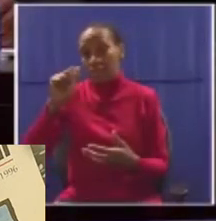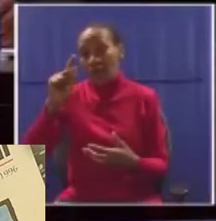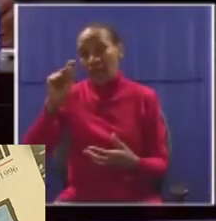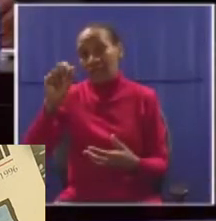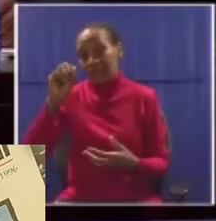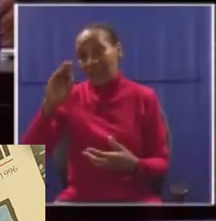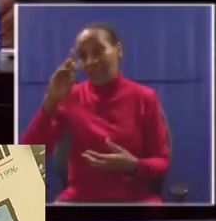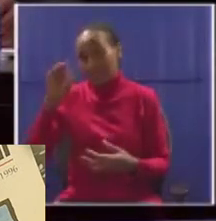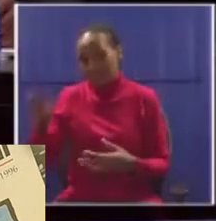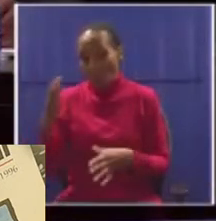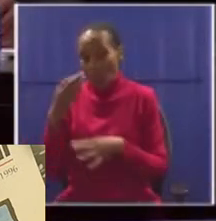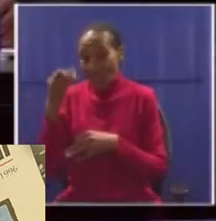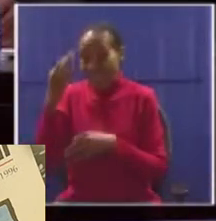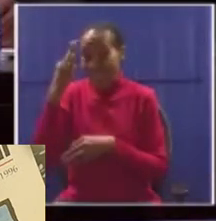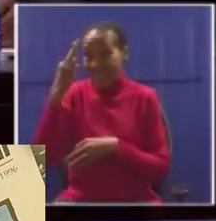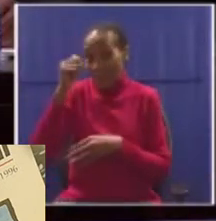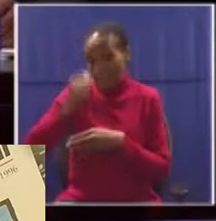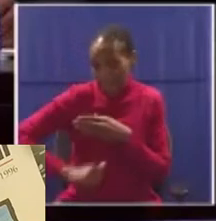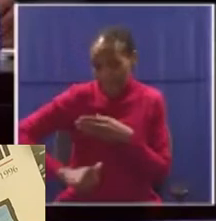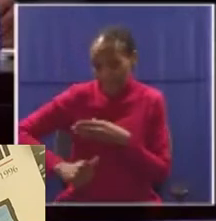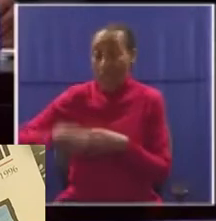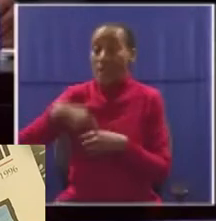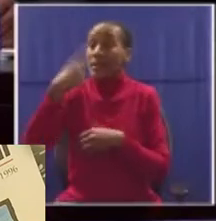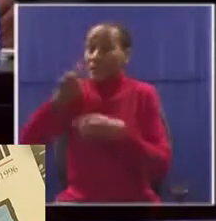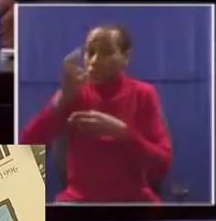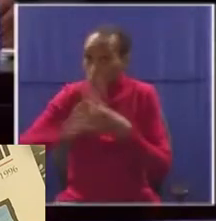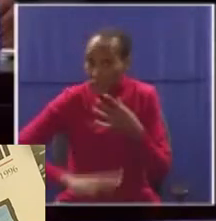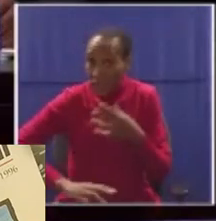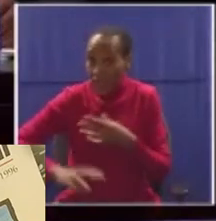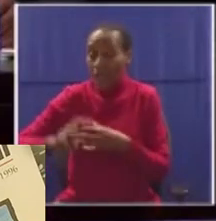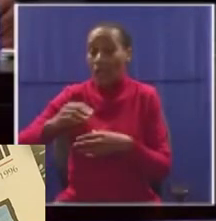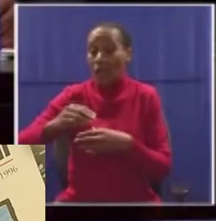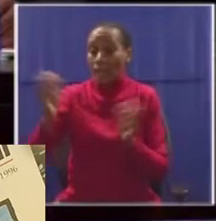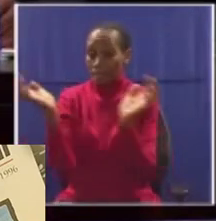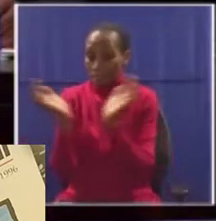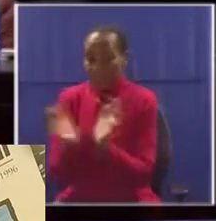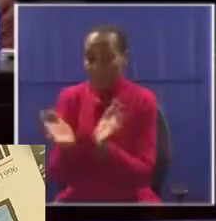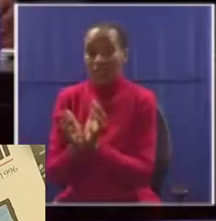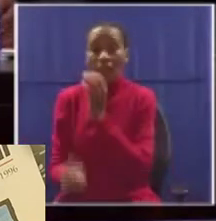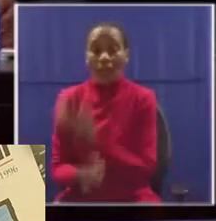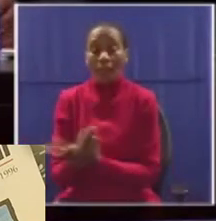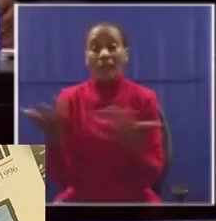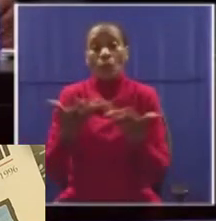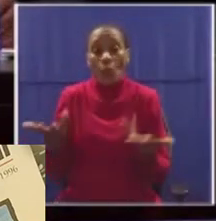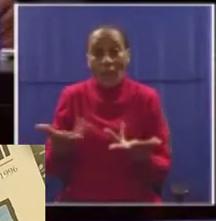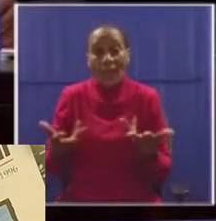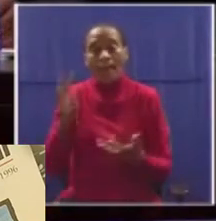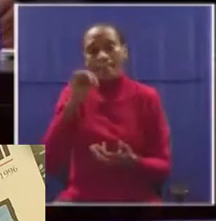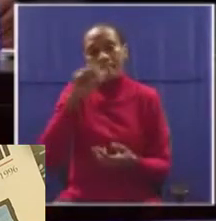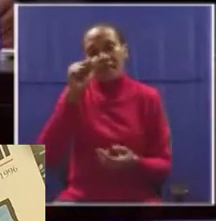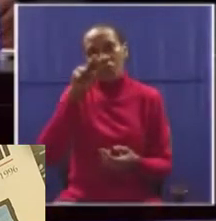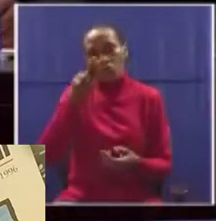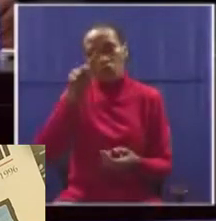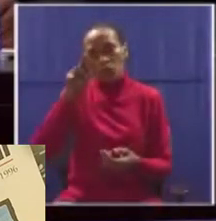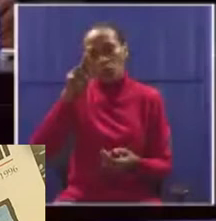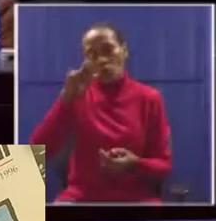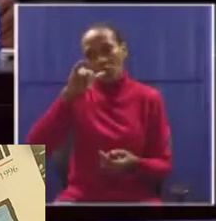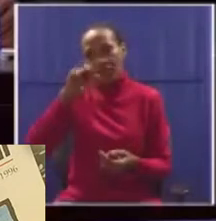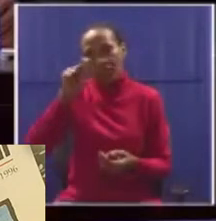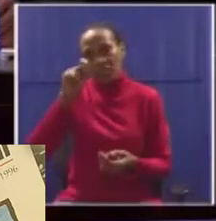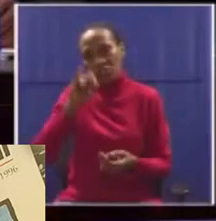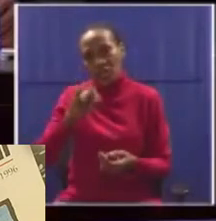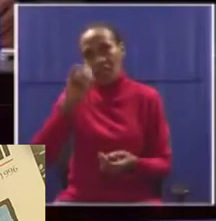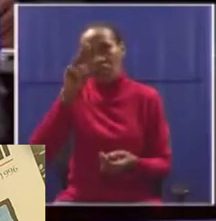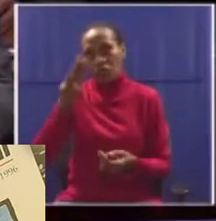months starting from next week a meeting we're going to have with them in in Mauritius in